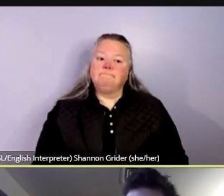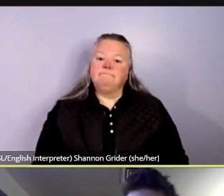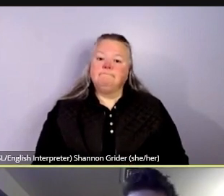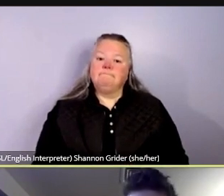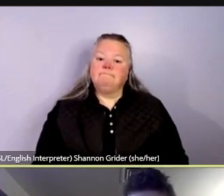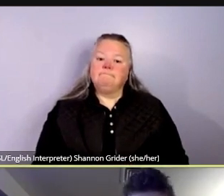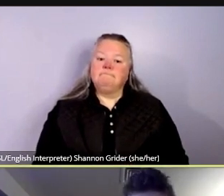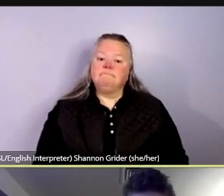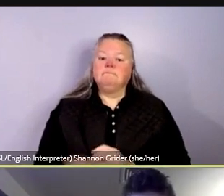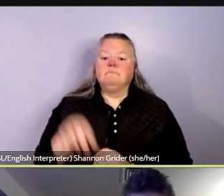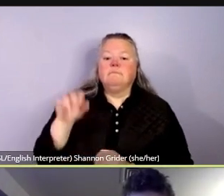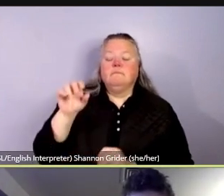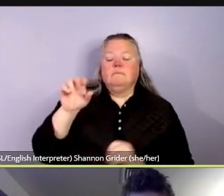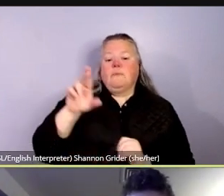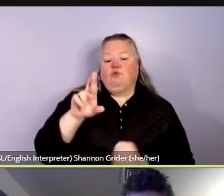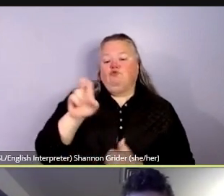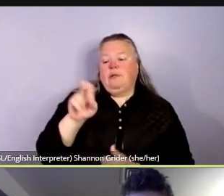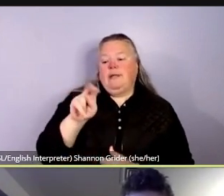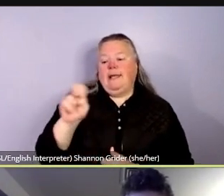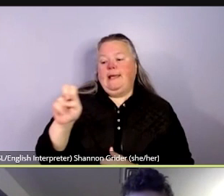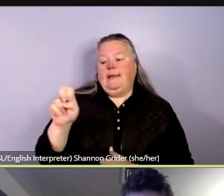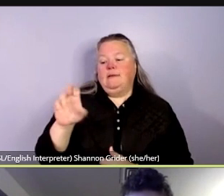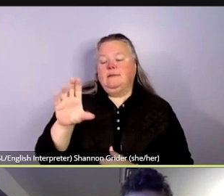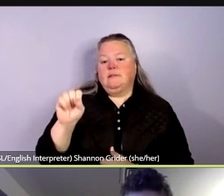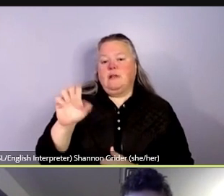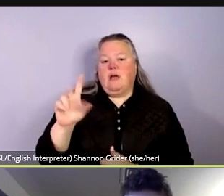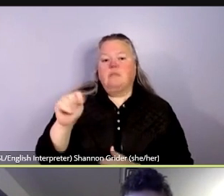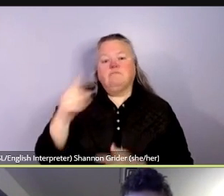I agree with Meredith.